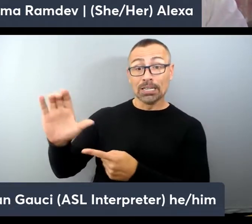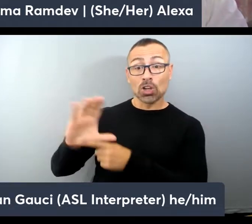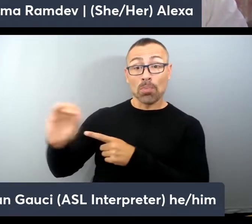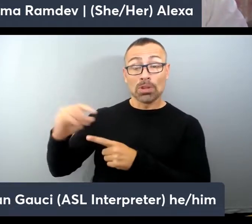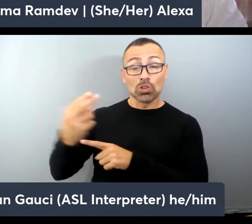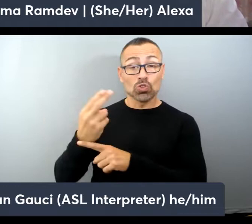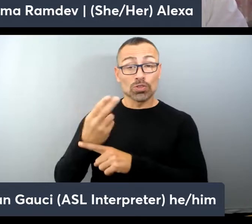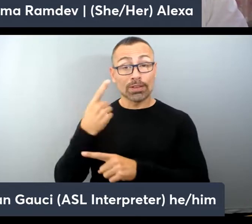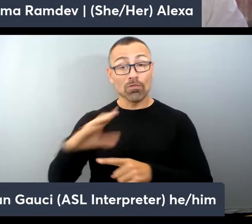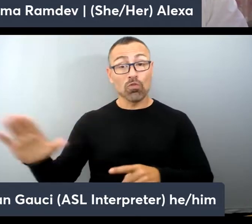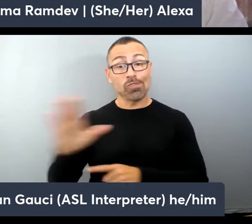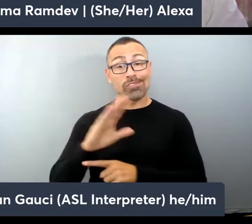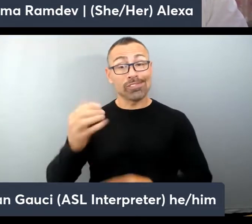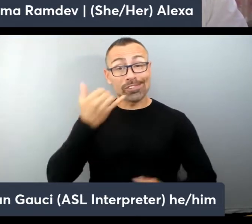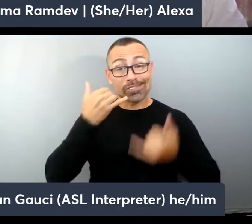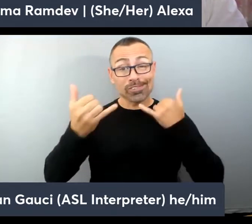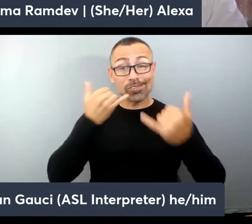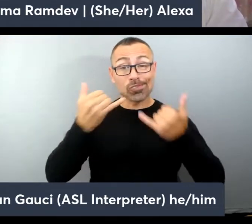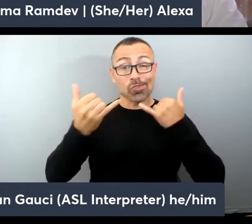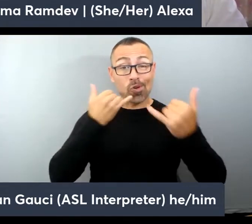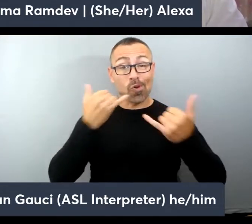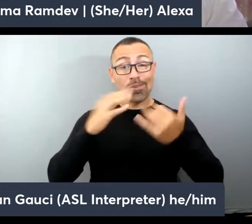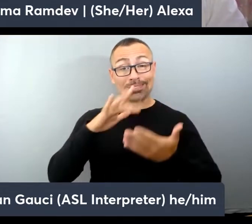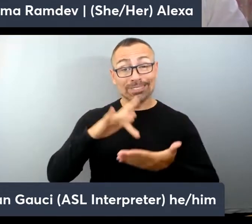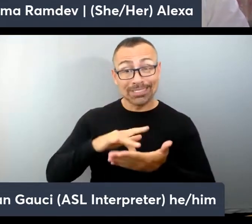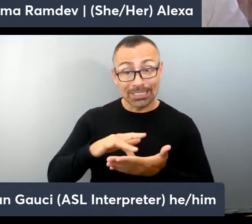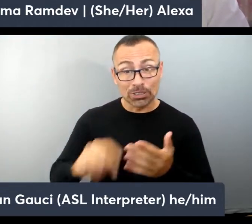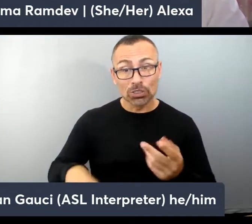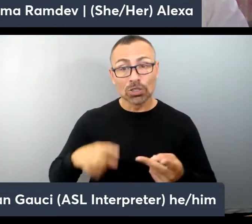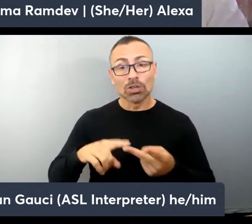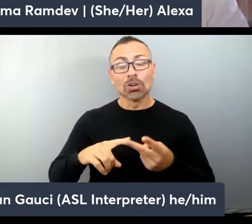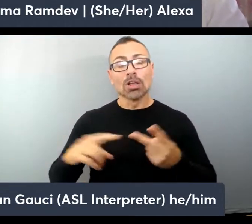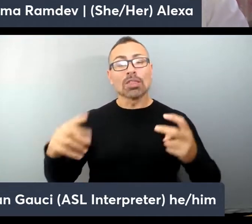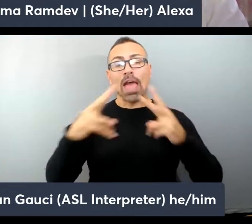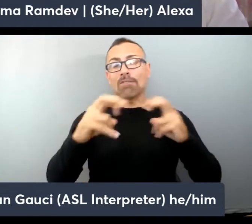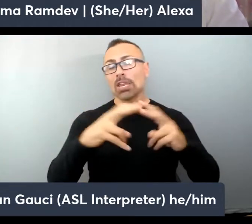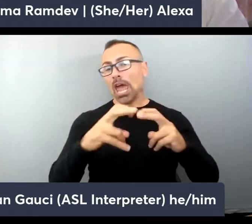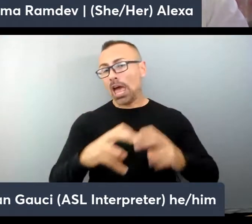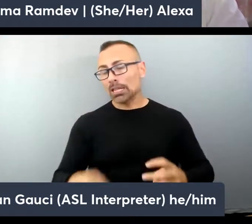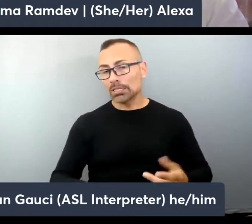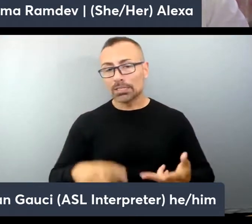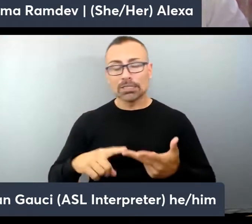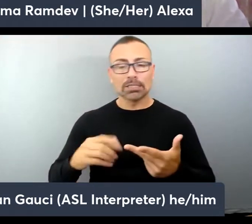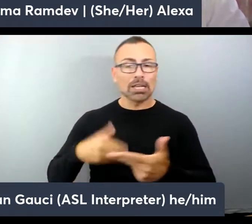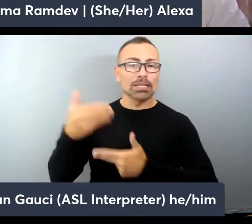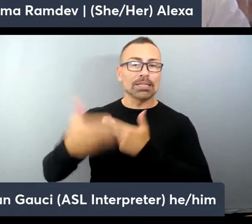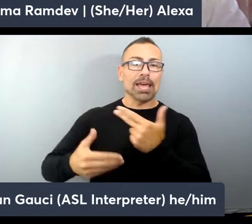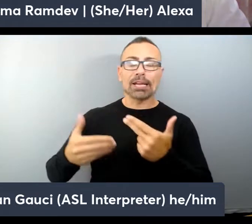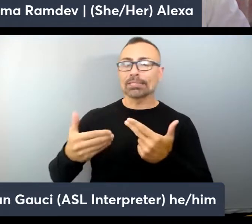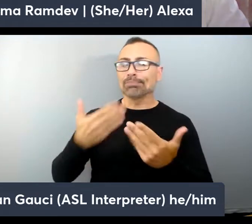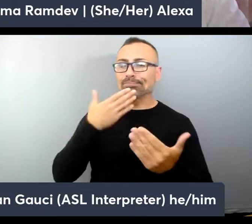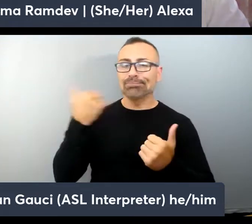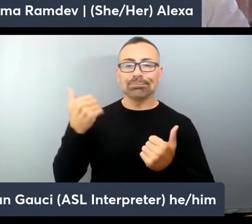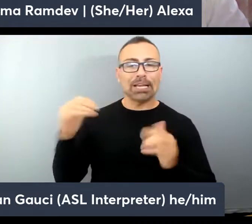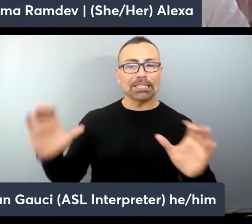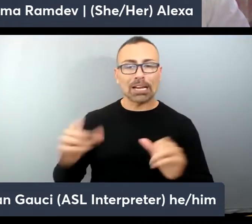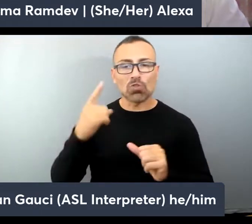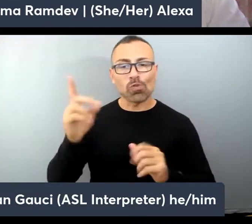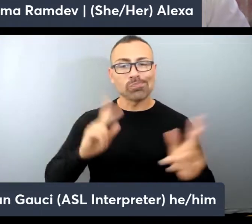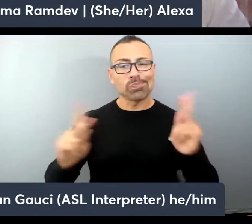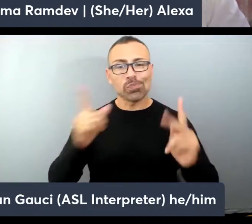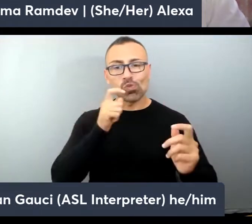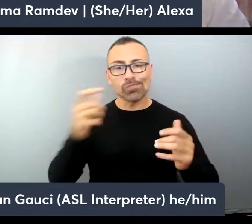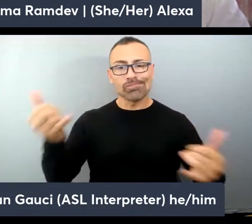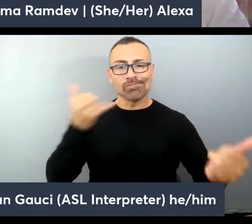they run models like sentiment analysis, next best action, for customers who are calling into their